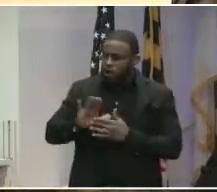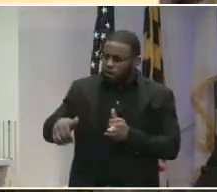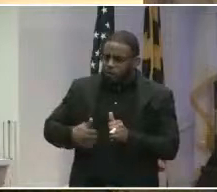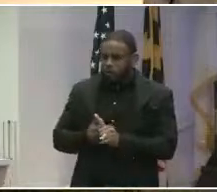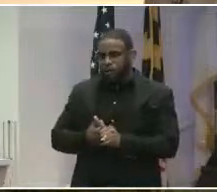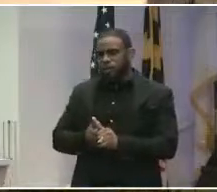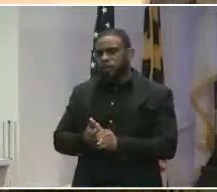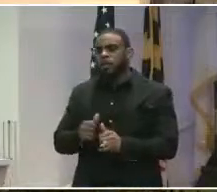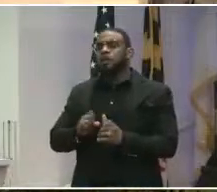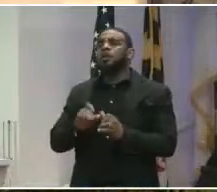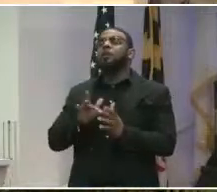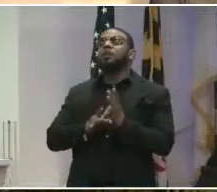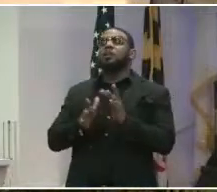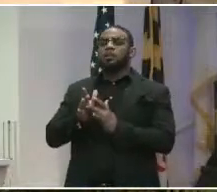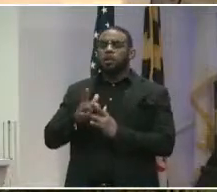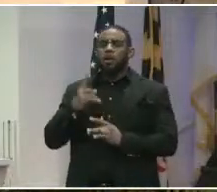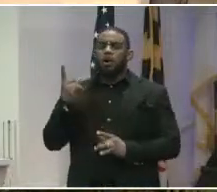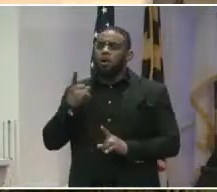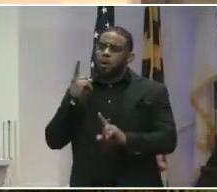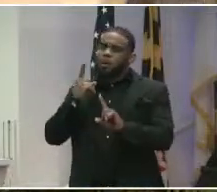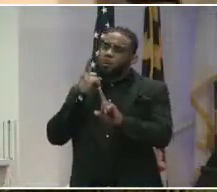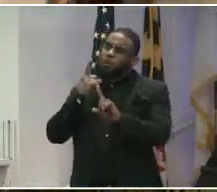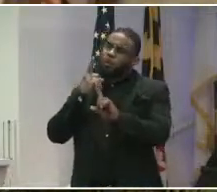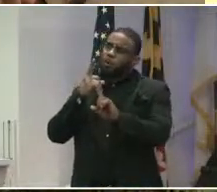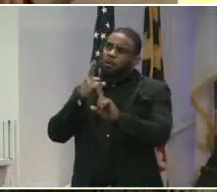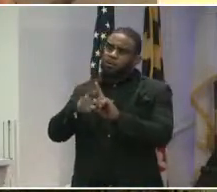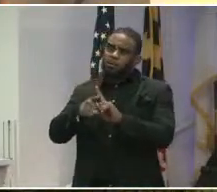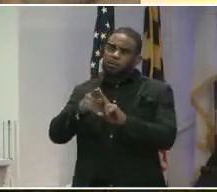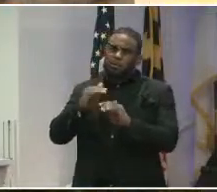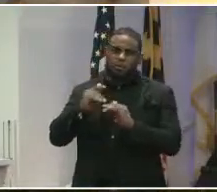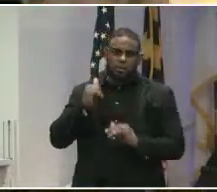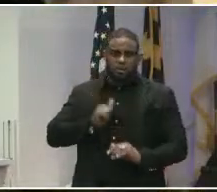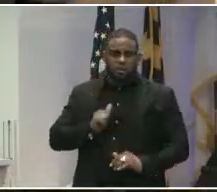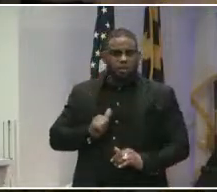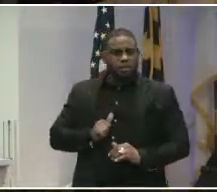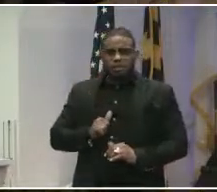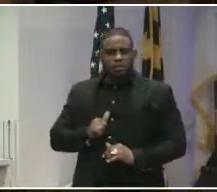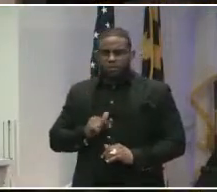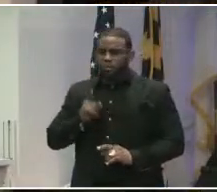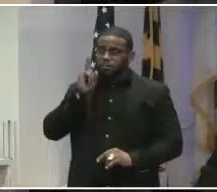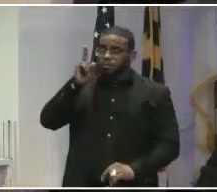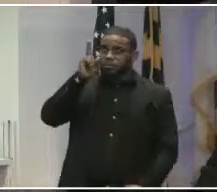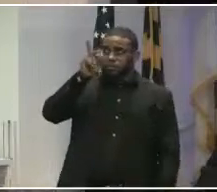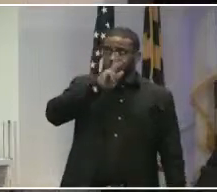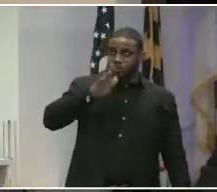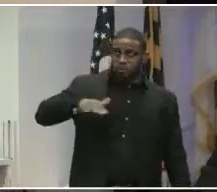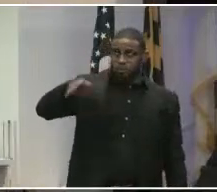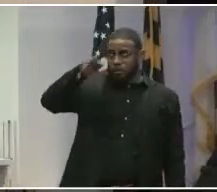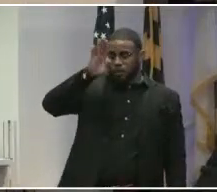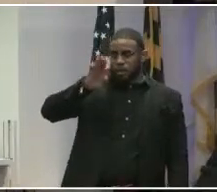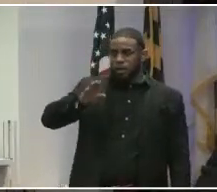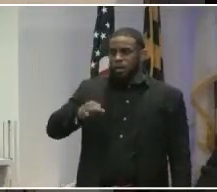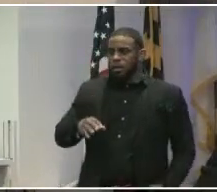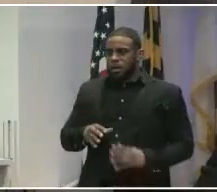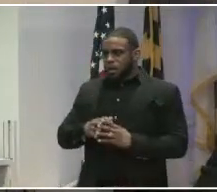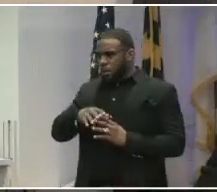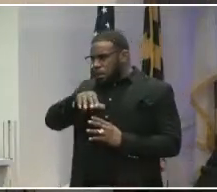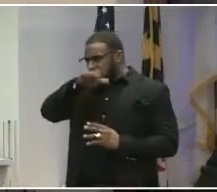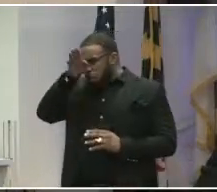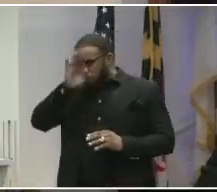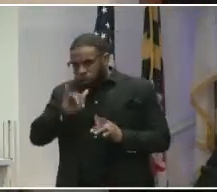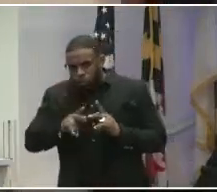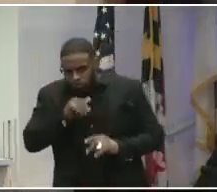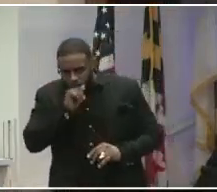on now. And so Jesus was never pointing to himself. He was always pointing to the kingdom of God. That's why I keep